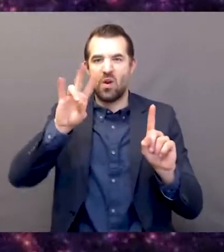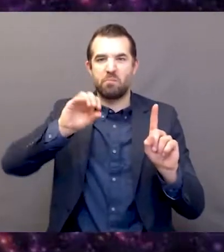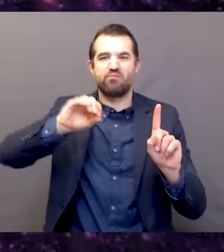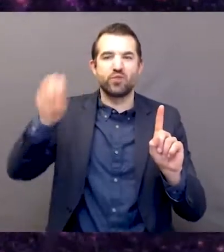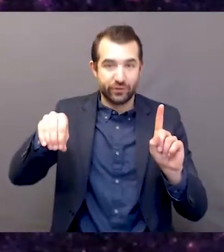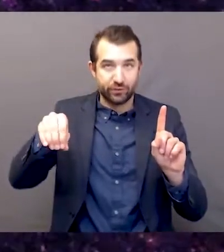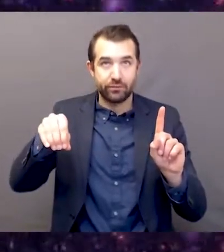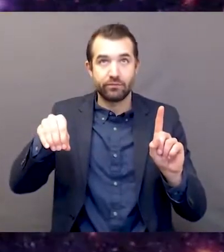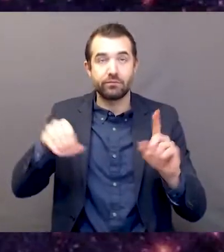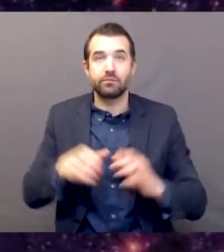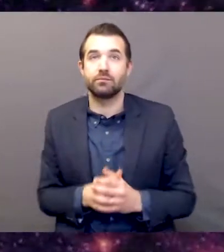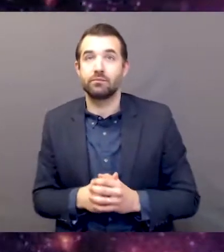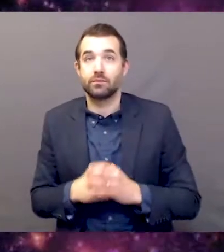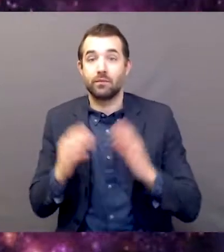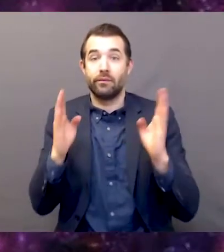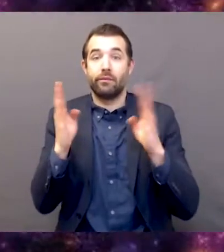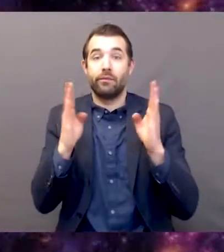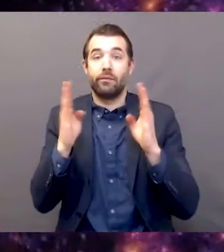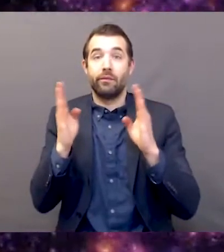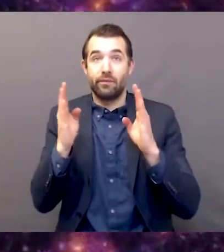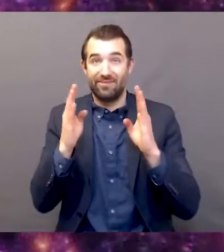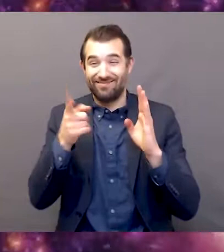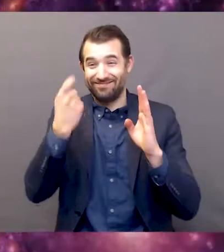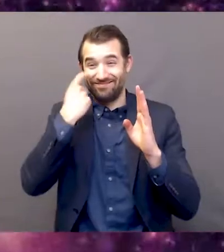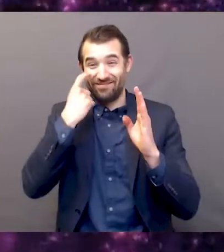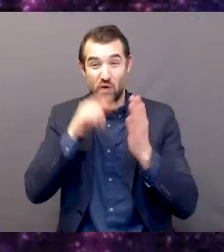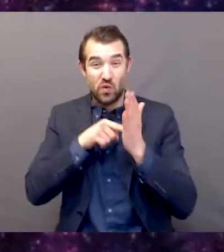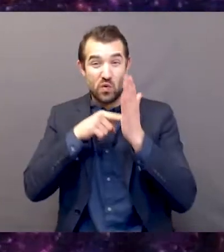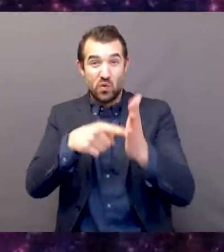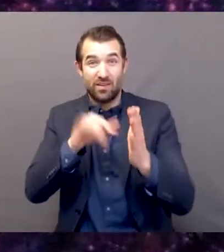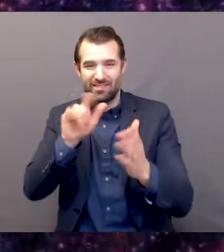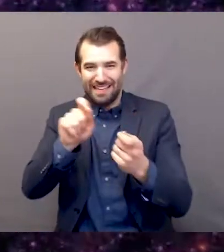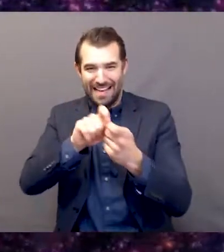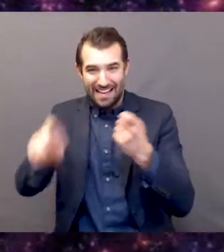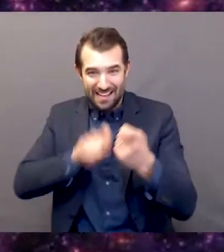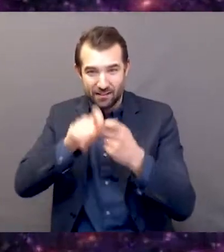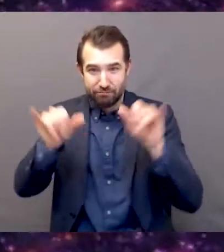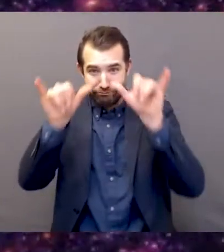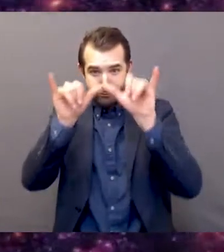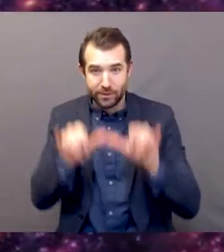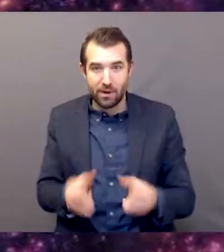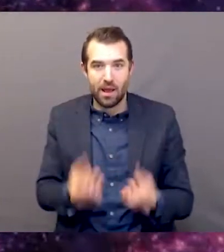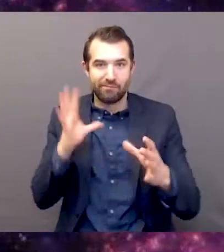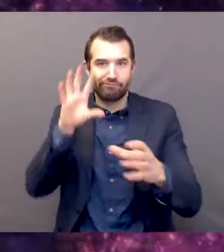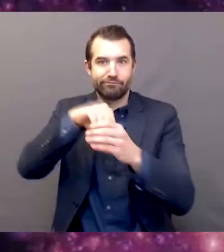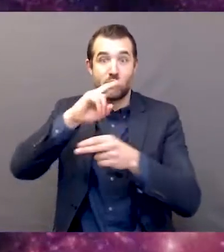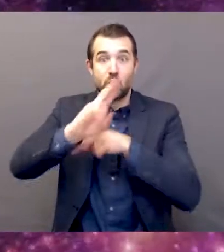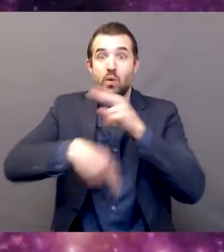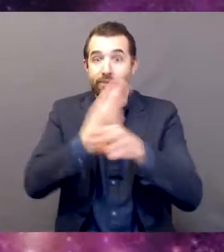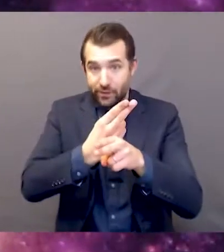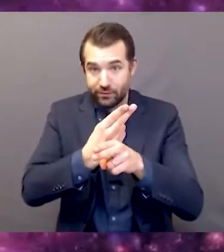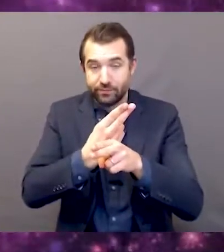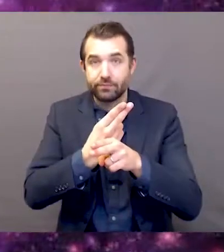for its existence. The fluctuations in the microwave background that you've just seen give a precise measure of its contribution to the universe.